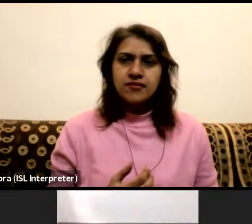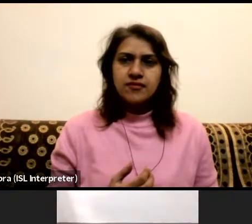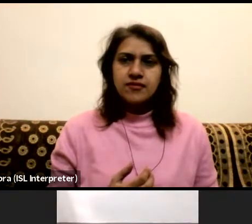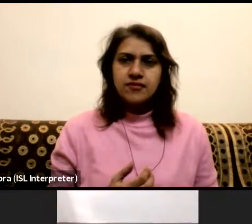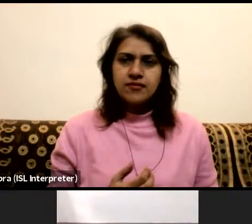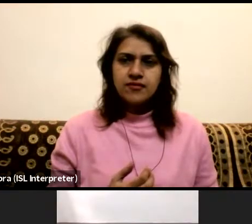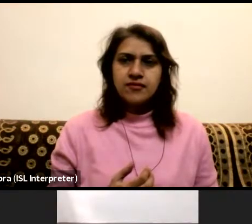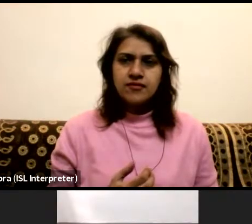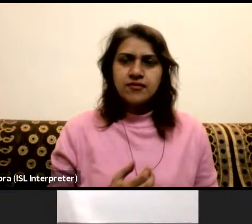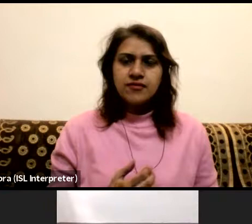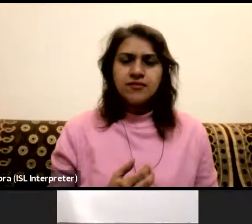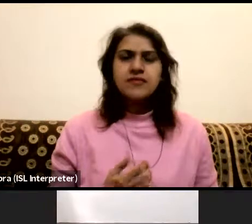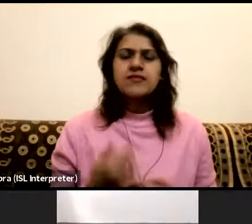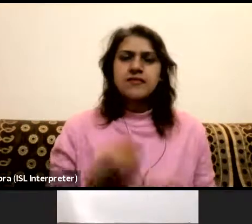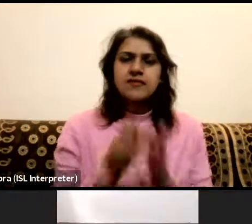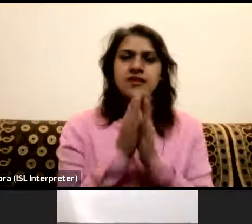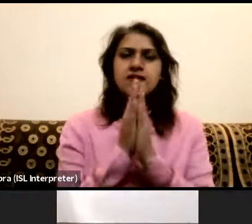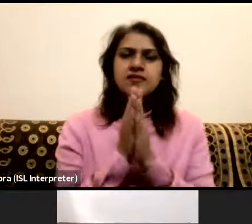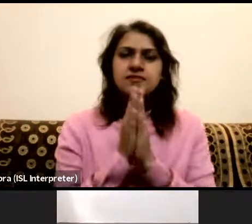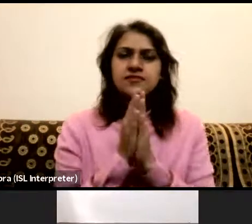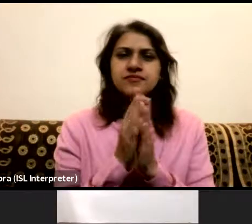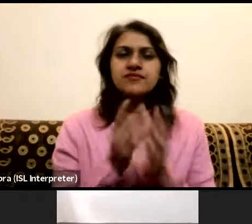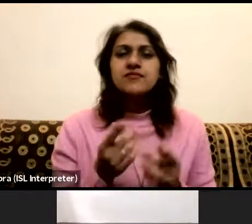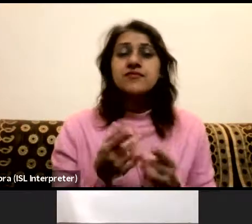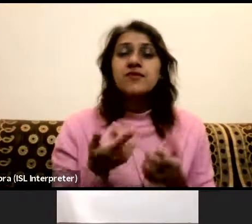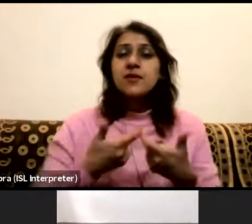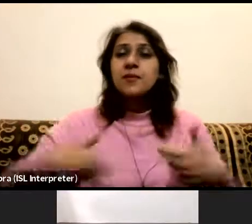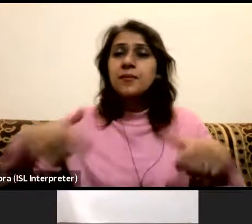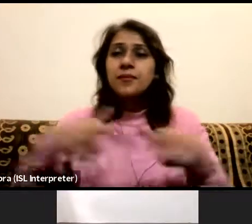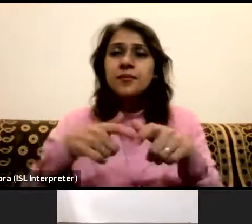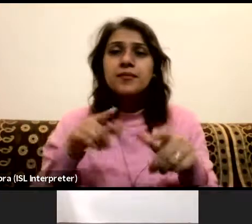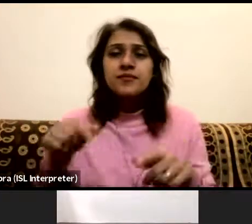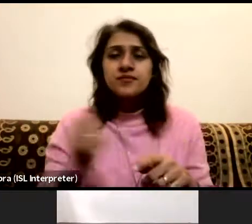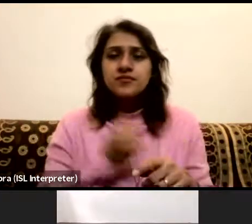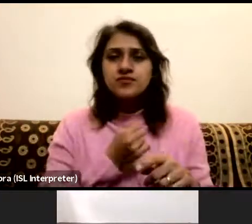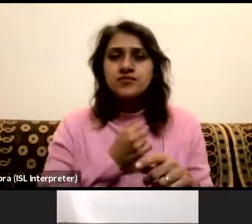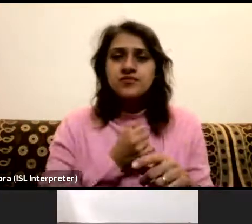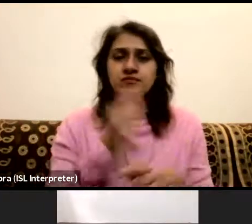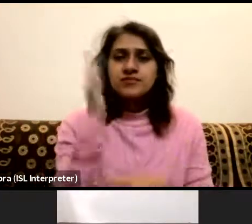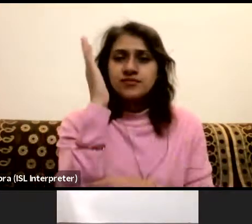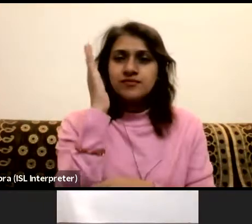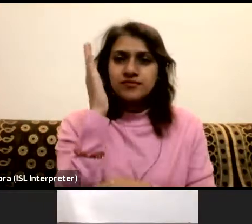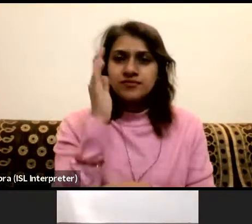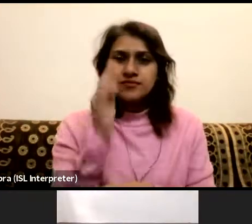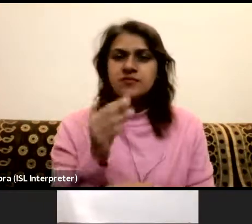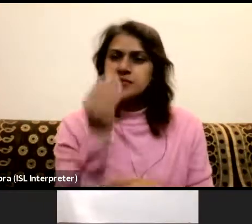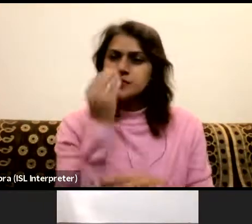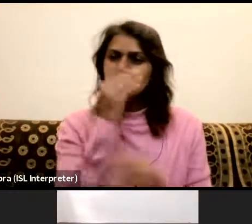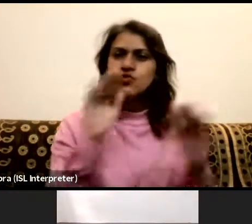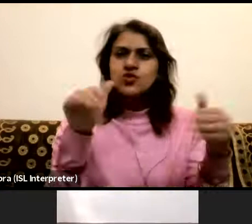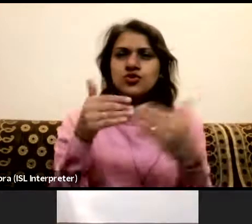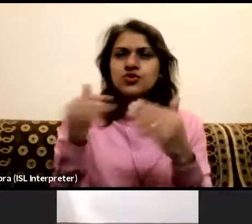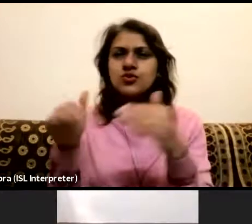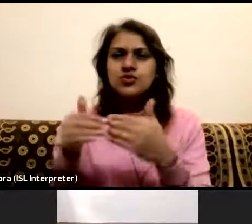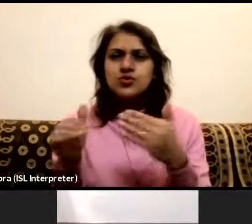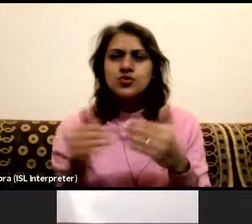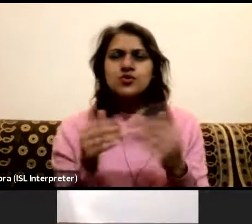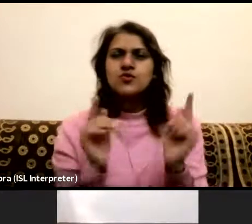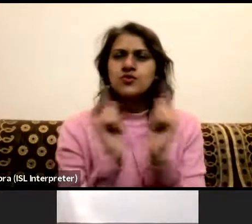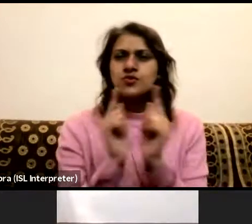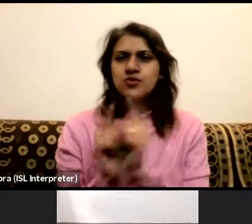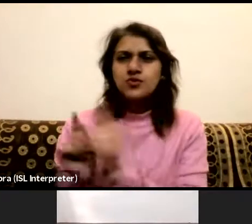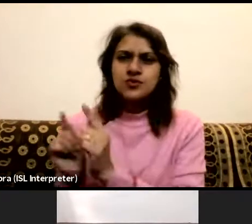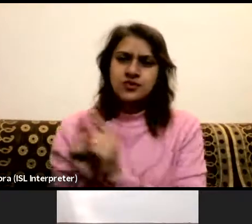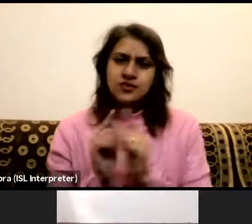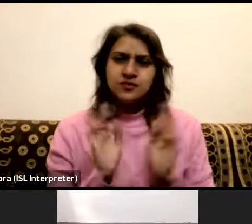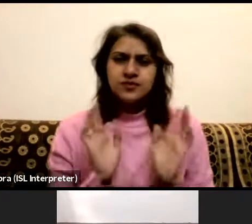Now, may I request panelists if they can quickly introduce themselves for everybody if